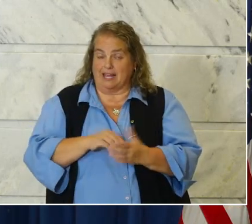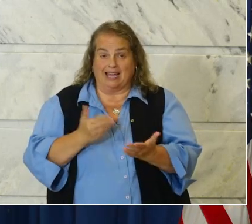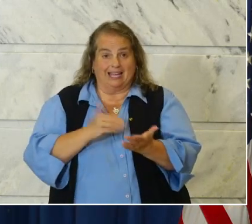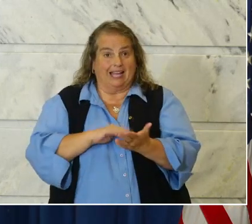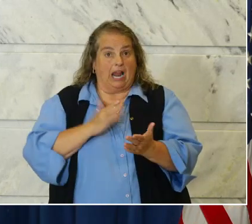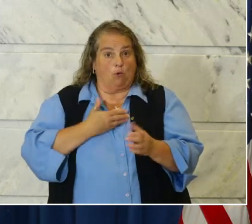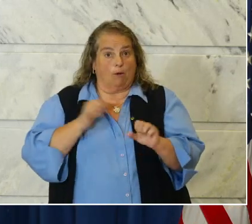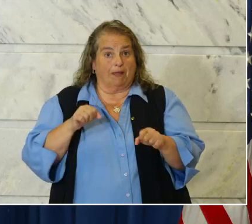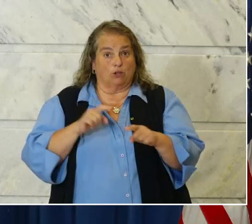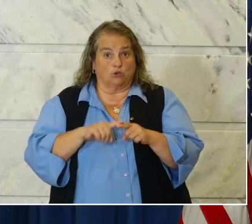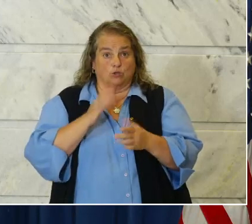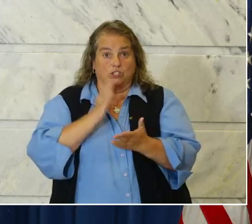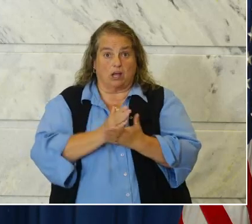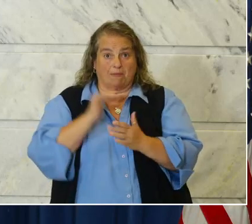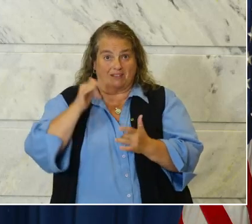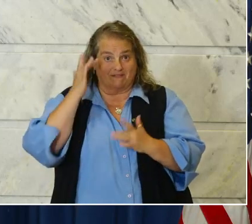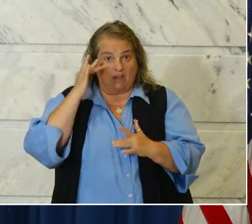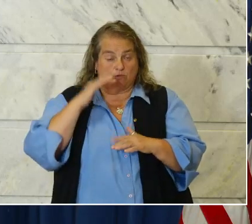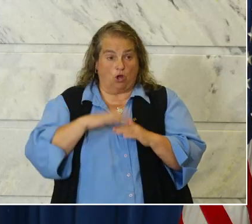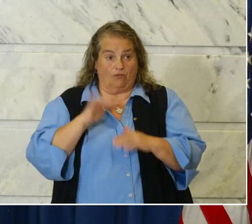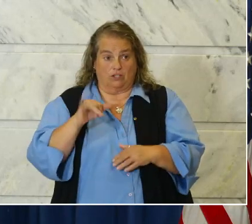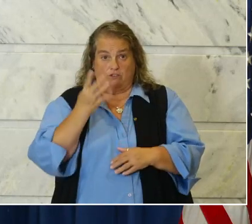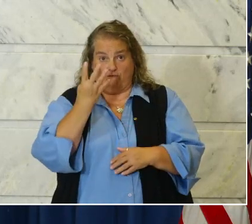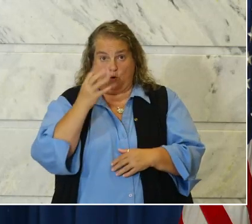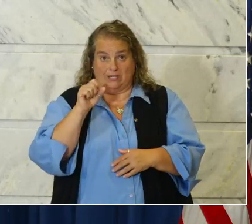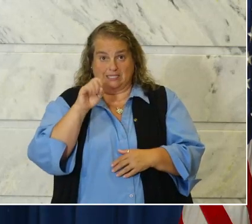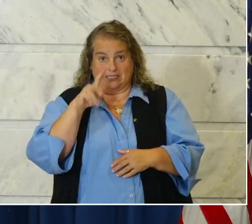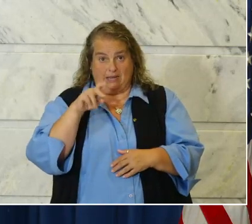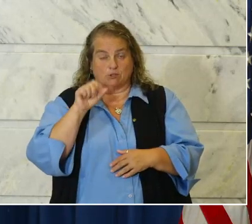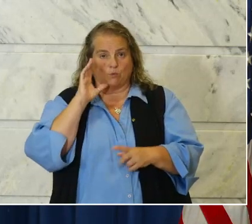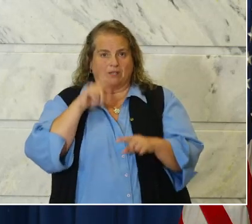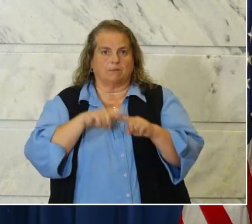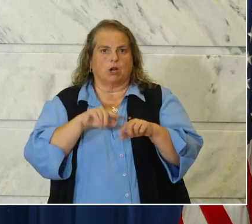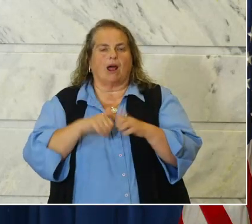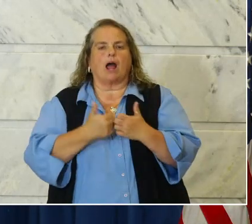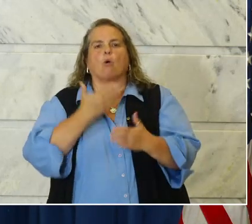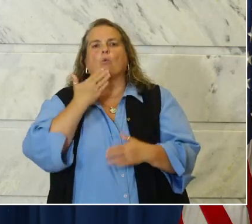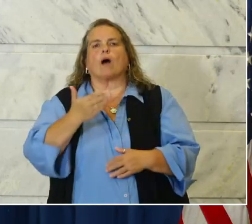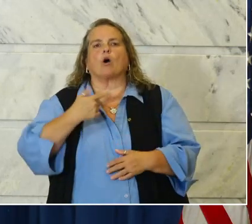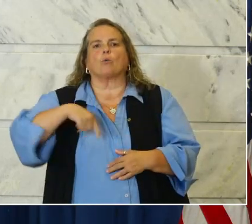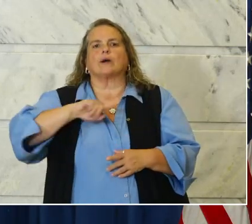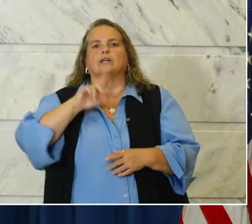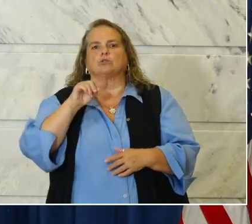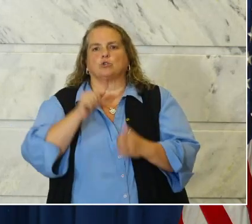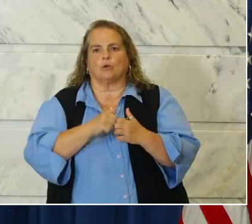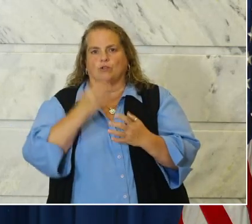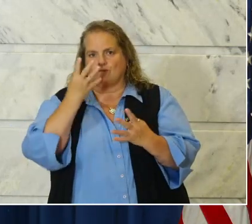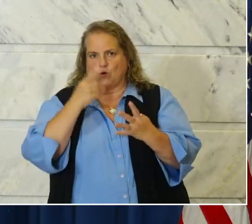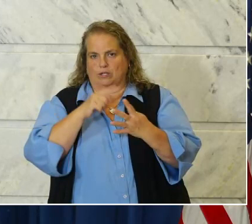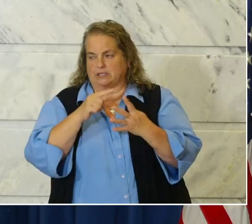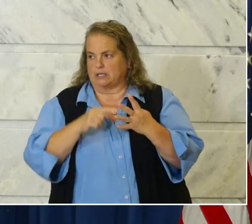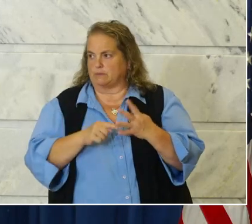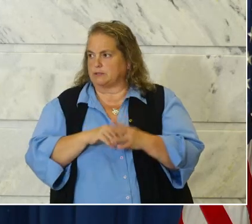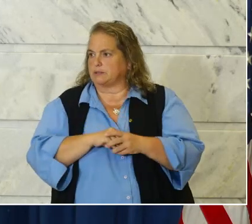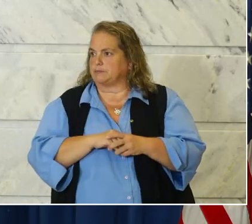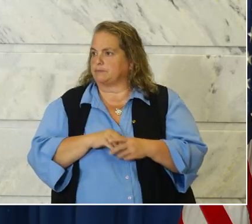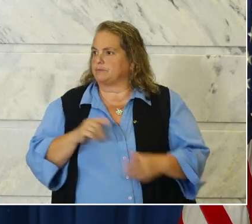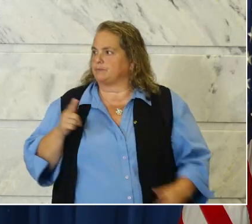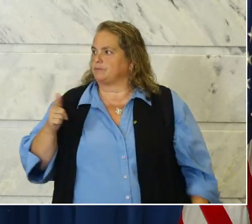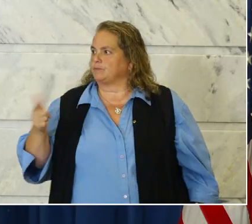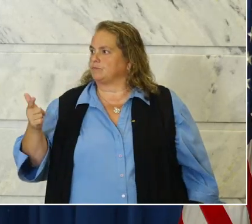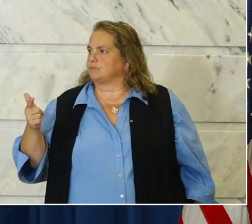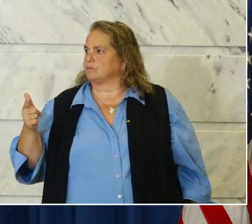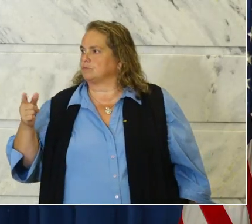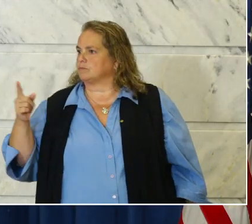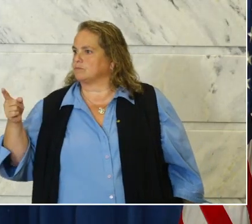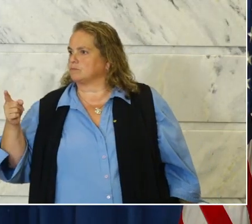ability to stop this virus based on these 4 steps is going to depend on how well we do with these 4 steps. Joe, and then Karen. He seems to be